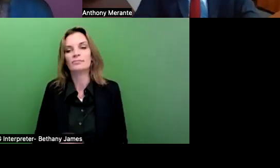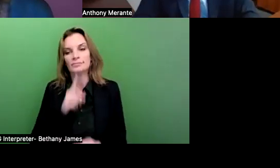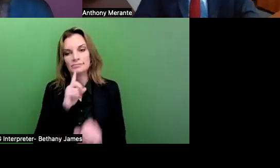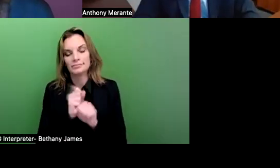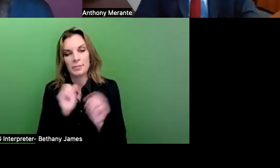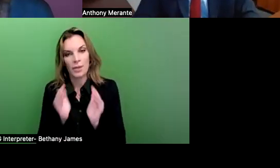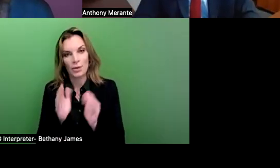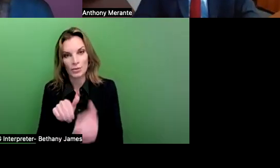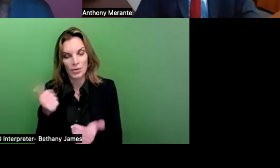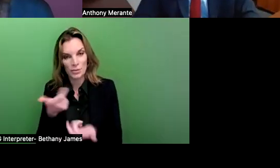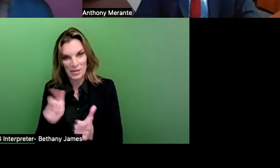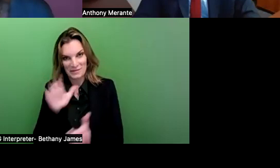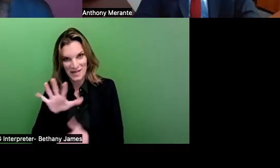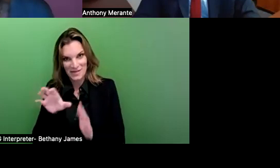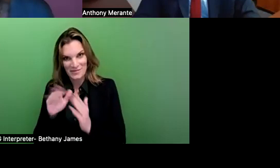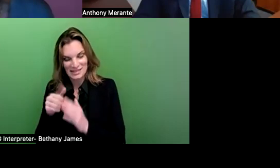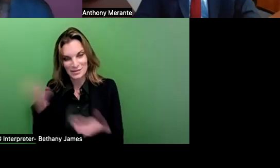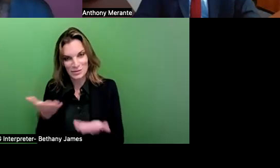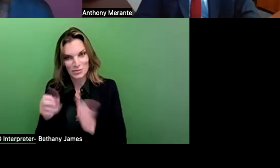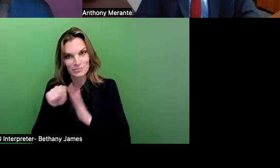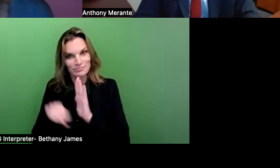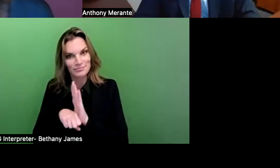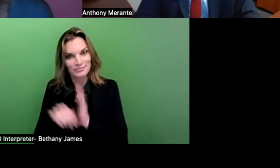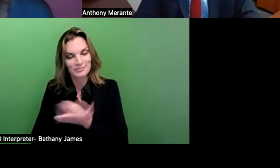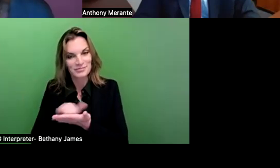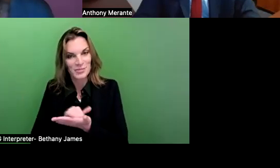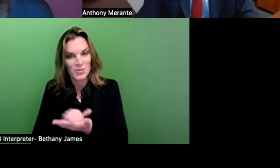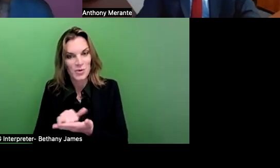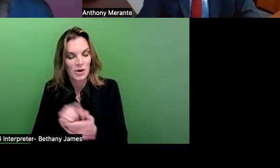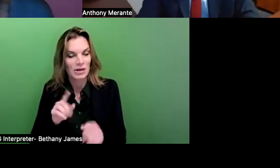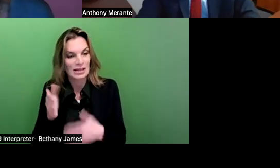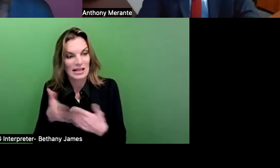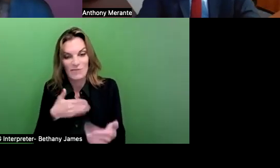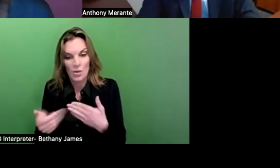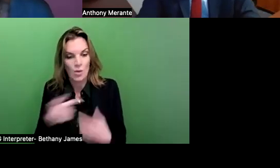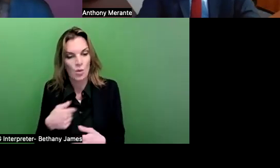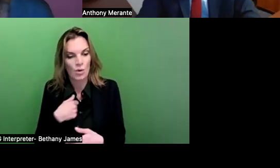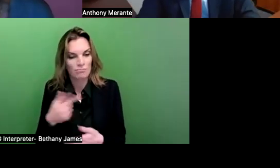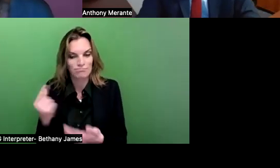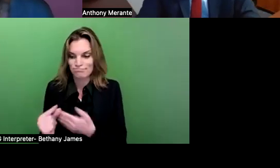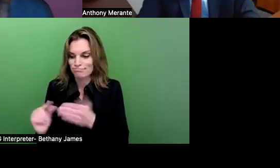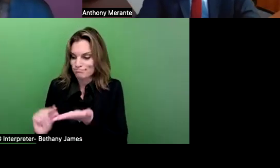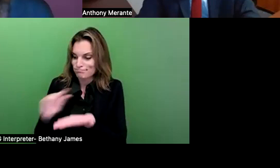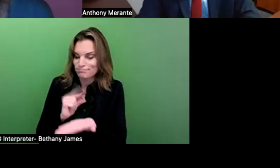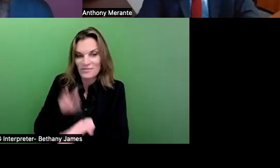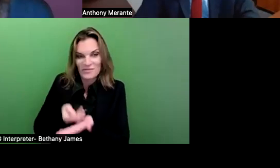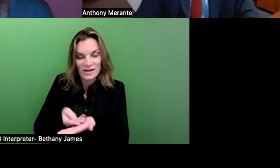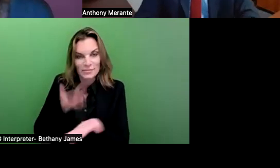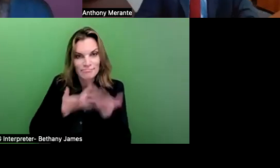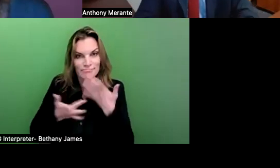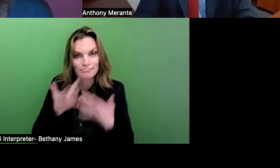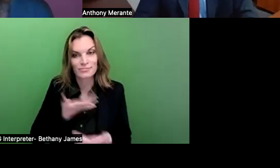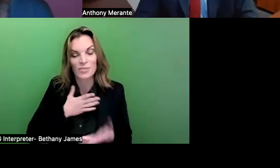big 5 cities in New York State, despite the underfunding and that we get. Our kids, our communities and